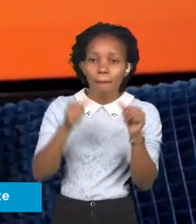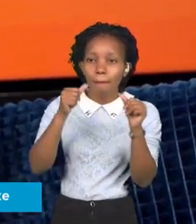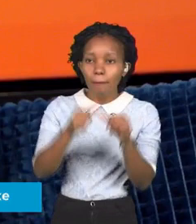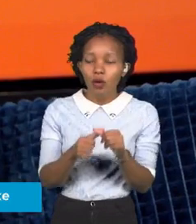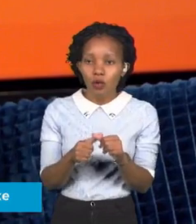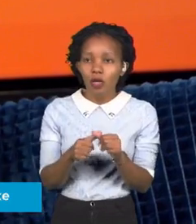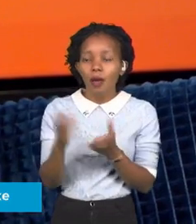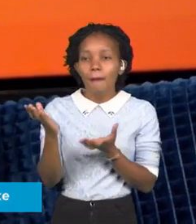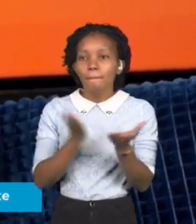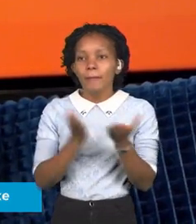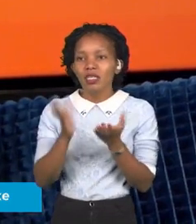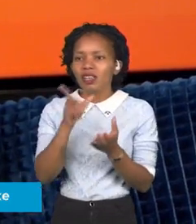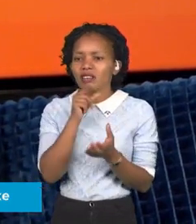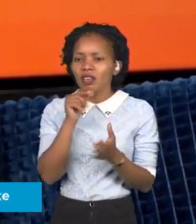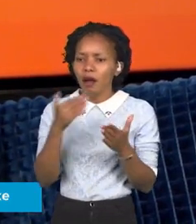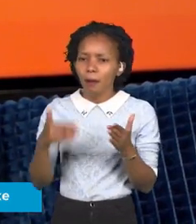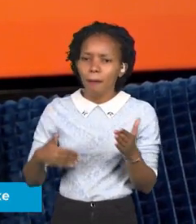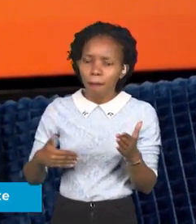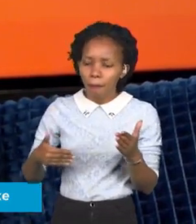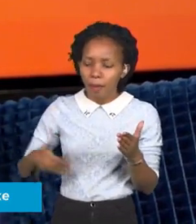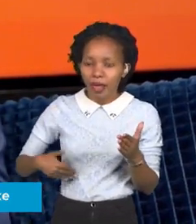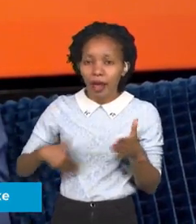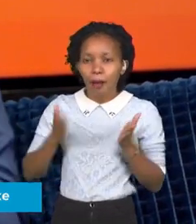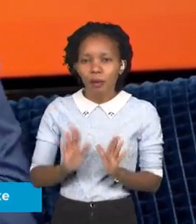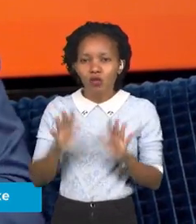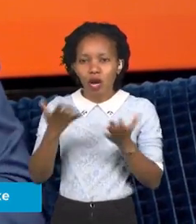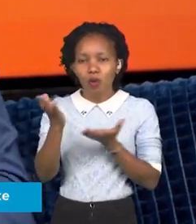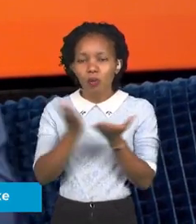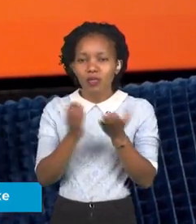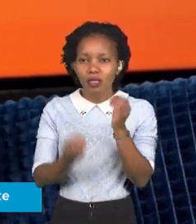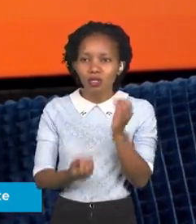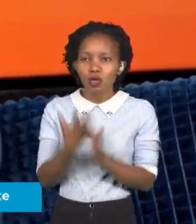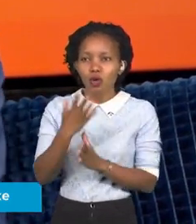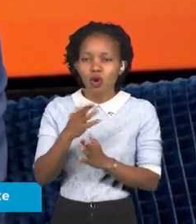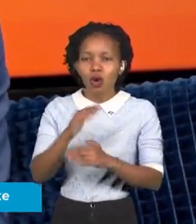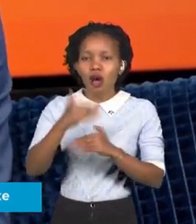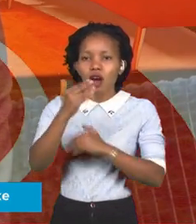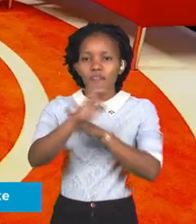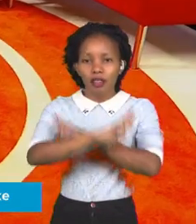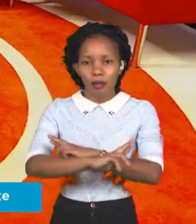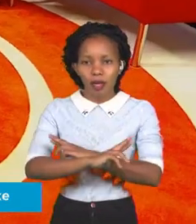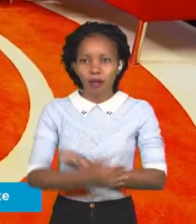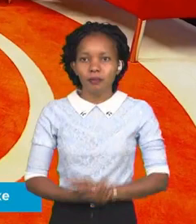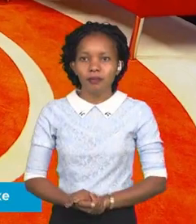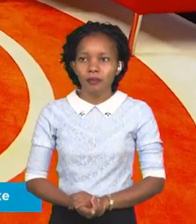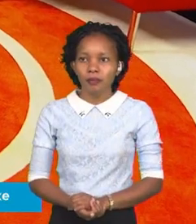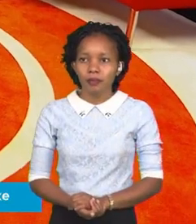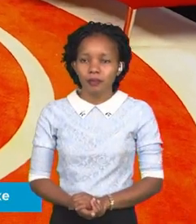businesses. As a young man, how can you grow your business? So all that's coming to you after a short break.